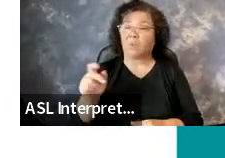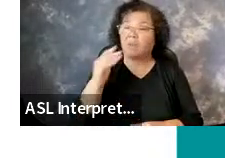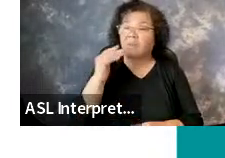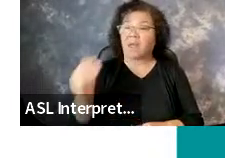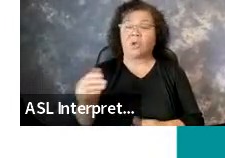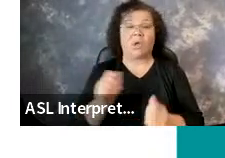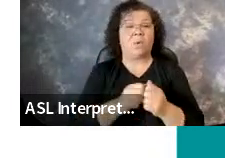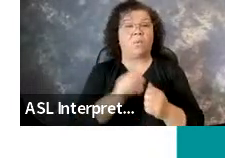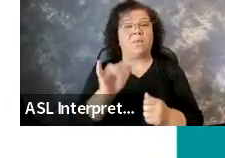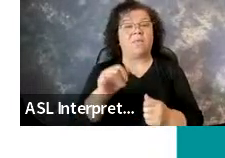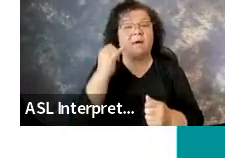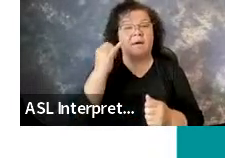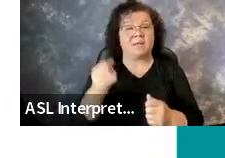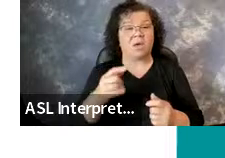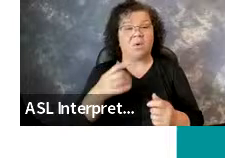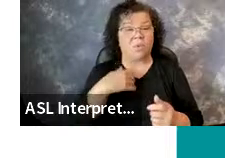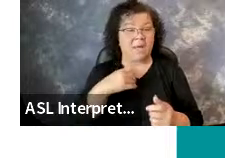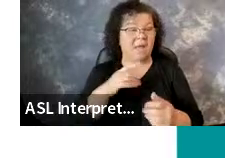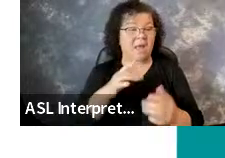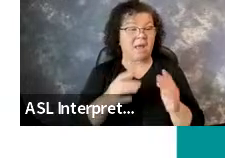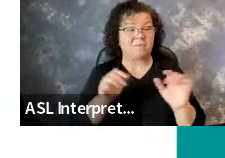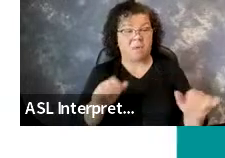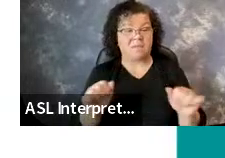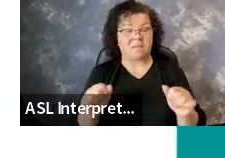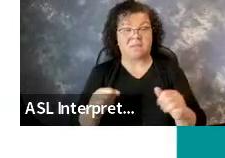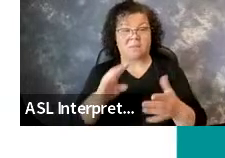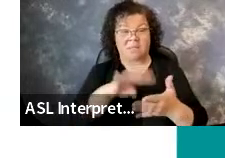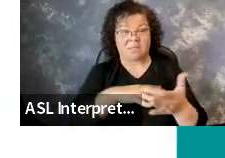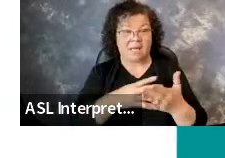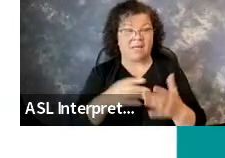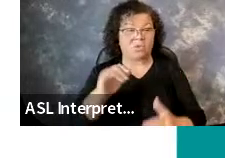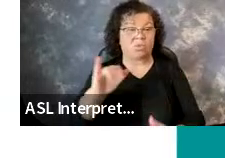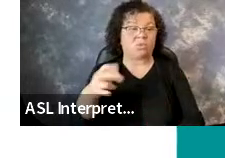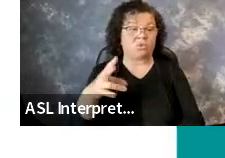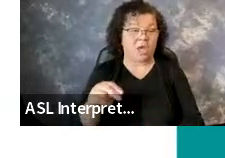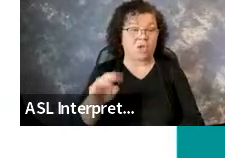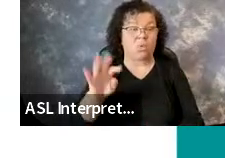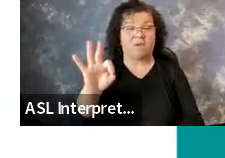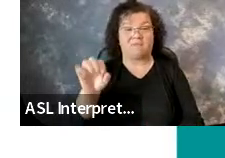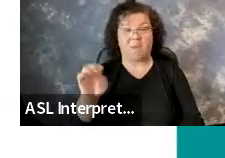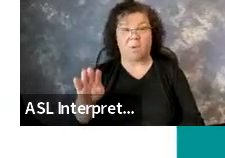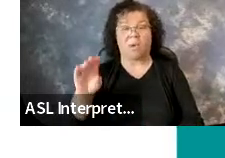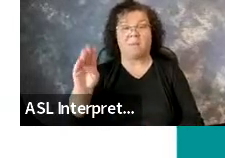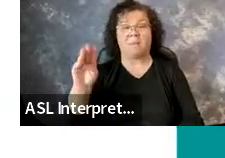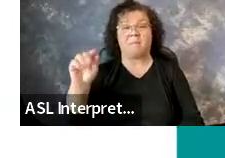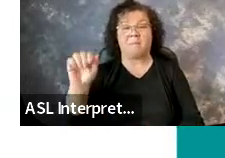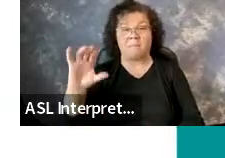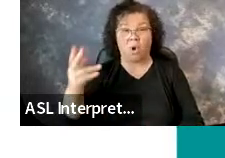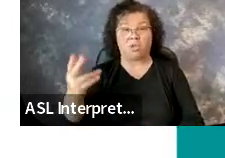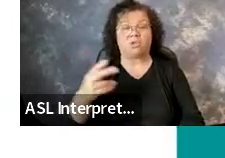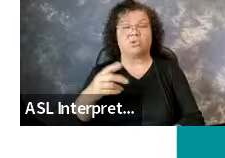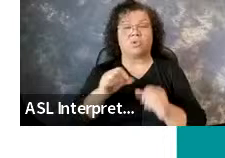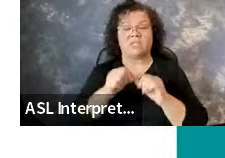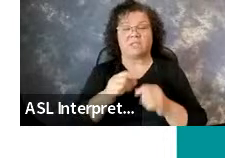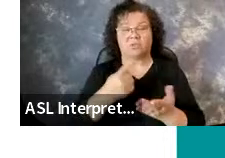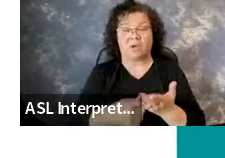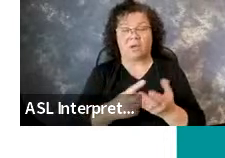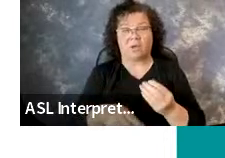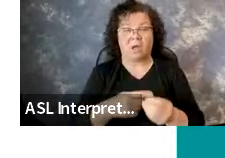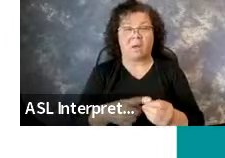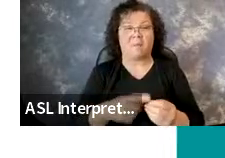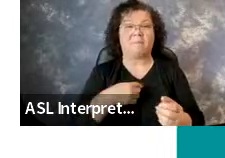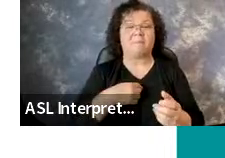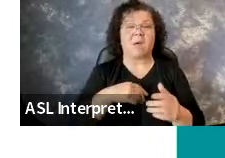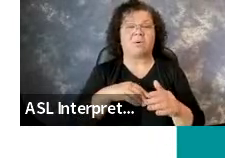in mind, we do have tentatively scheduled for January, February, and March to review mobility, accessibility, physical design,